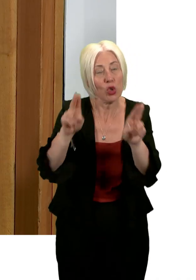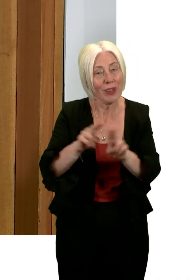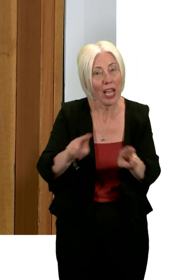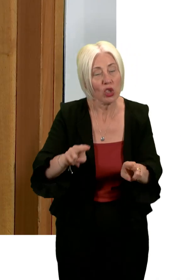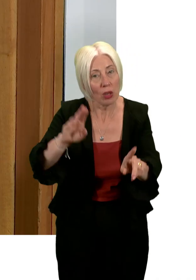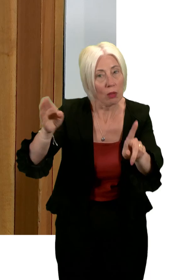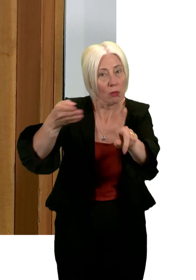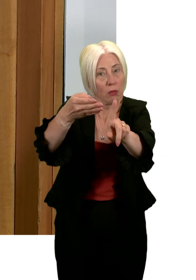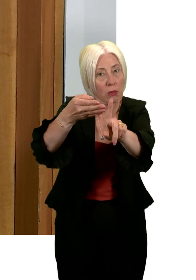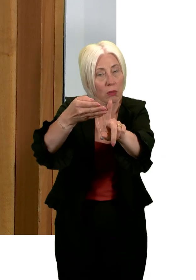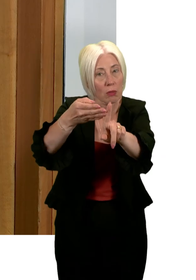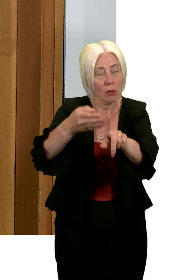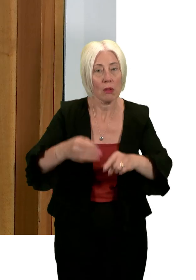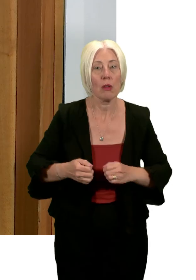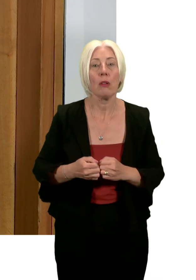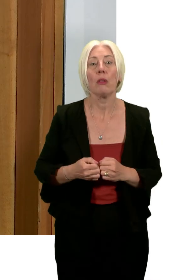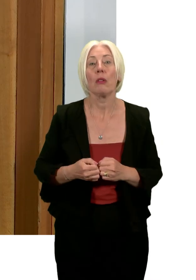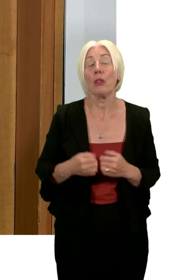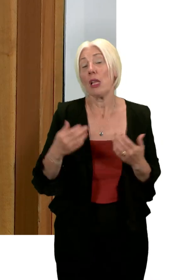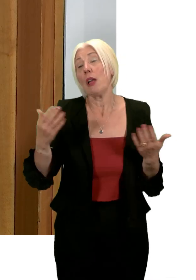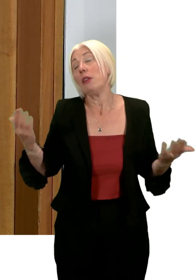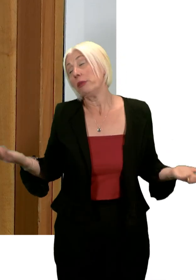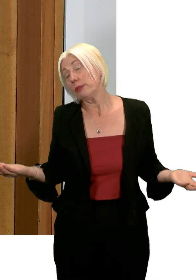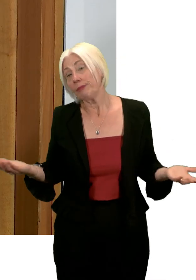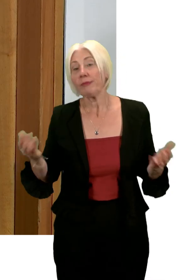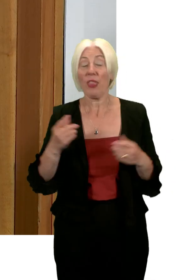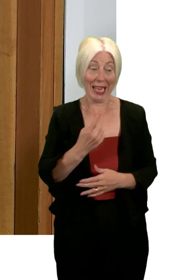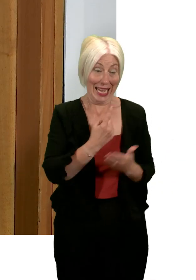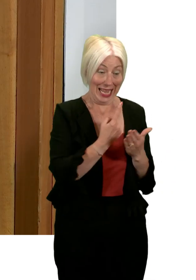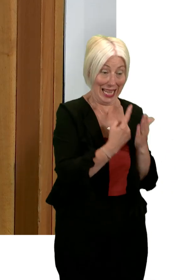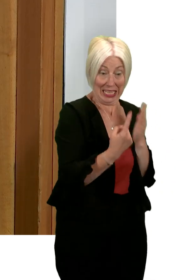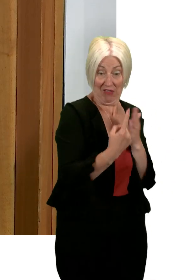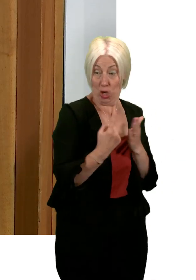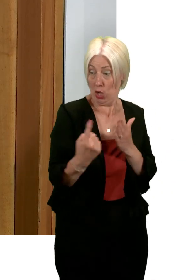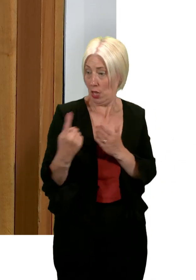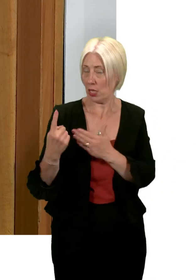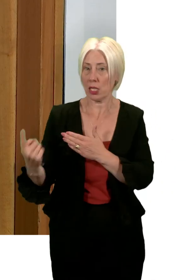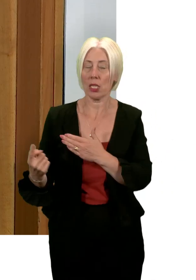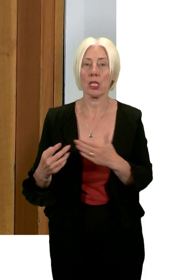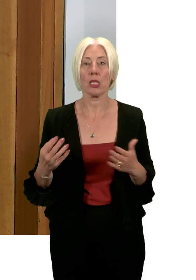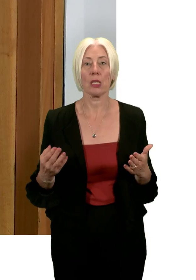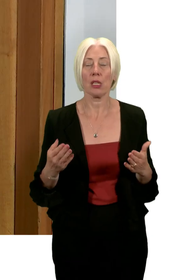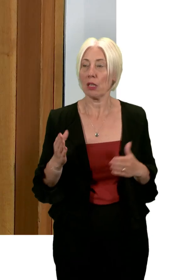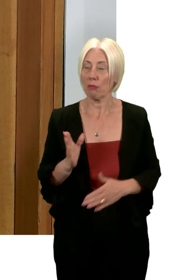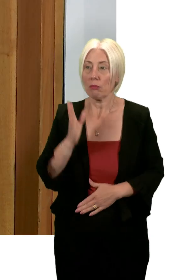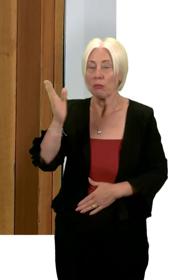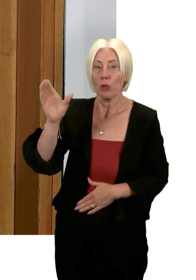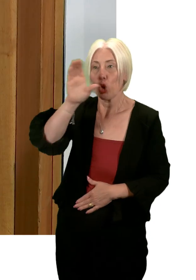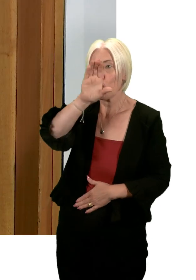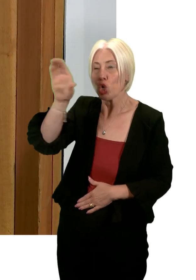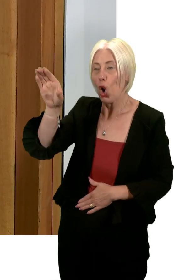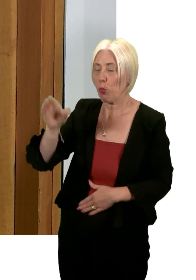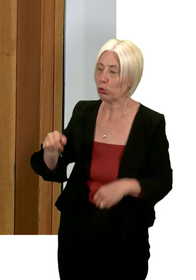But then I can reflect that then we come to individuals who go into the supermarket